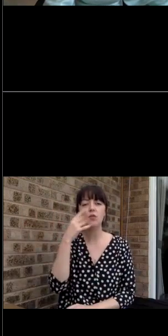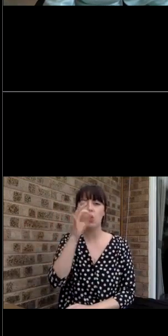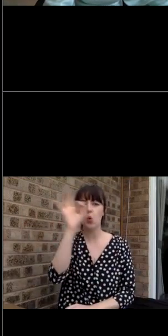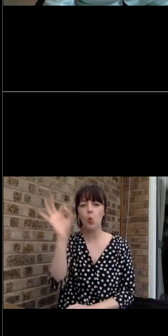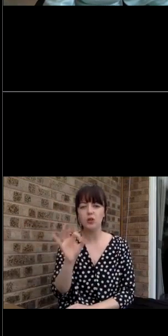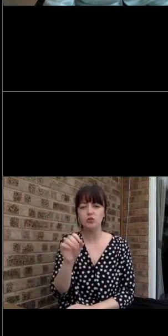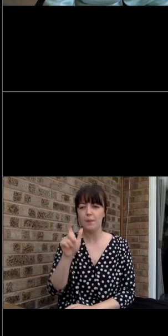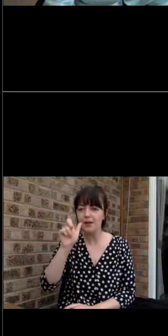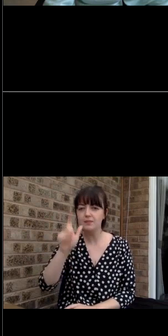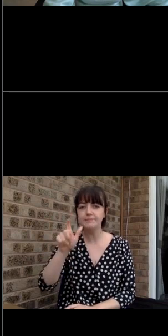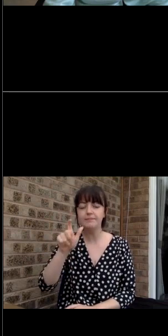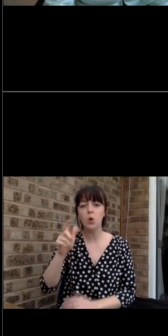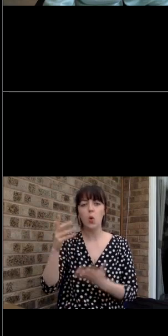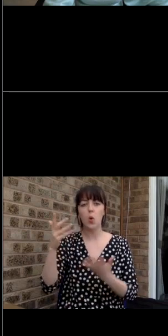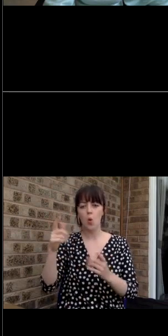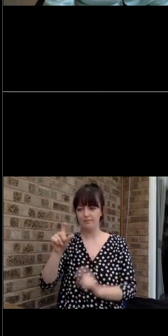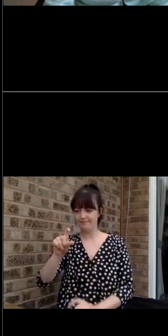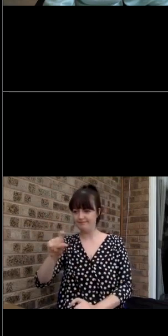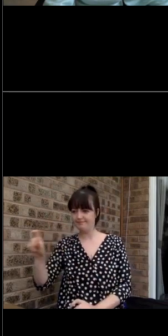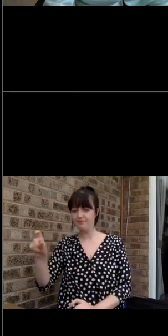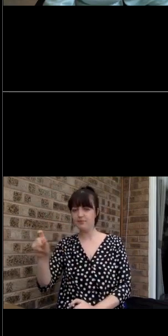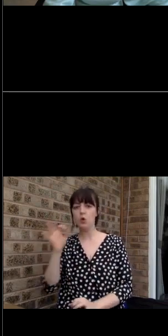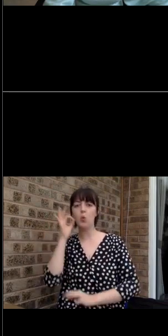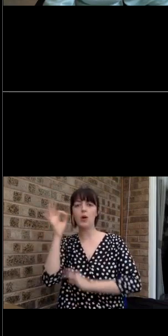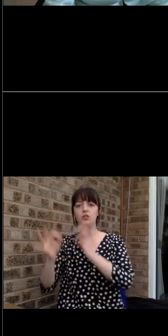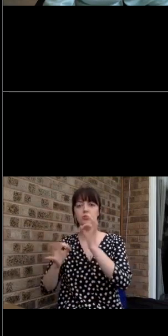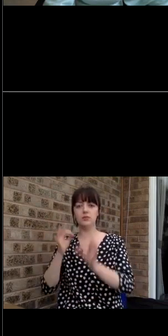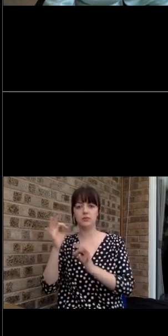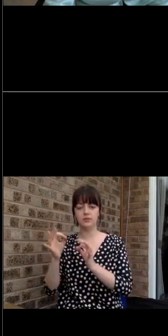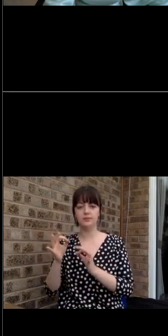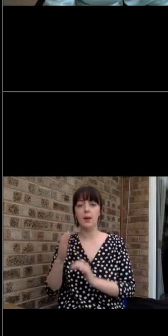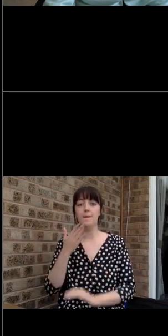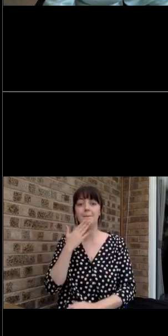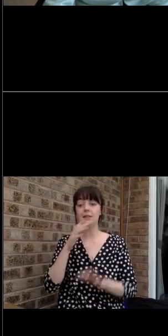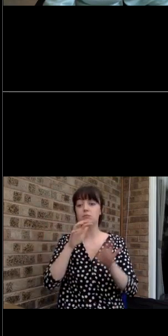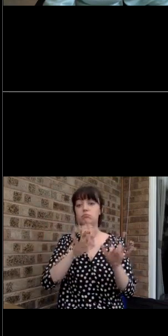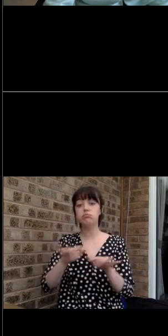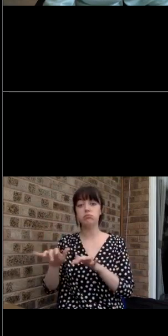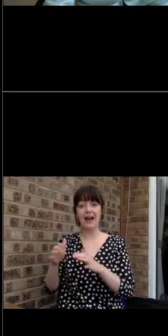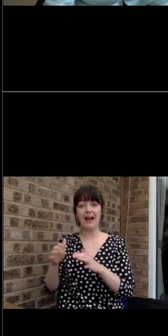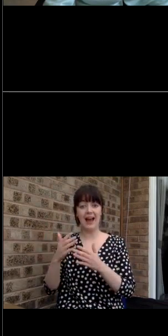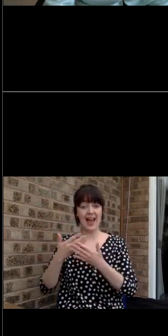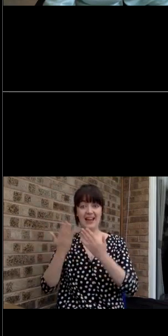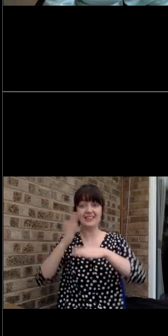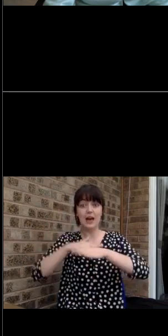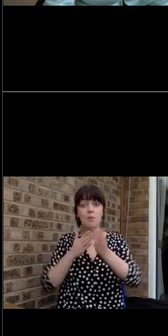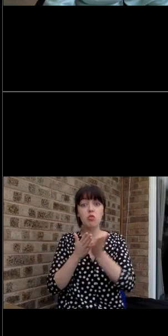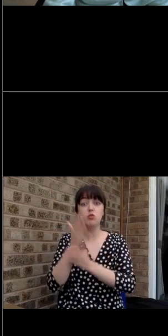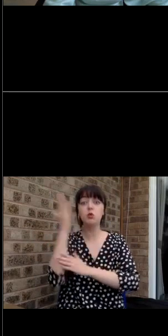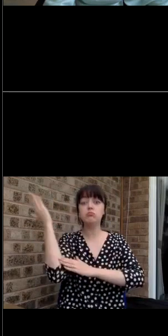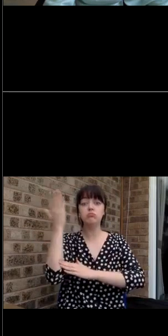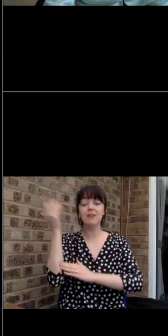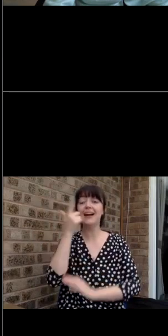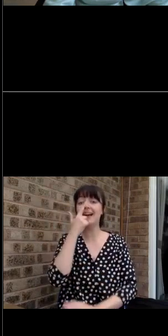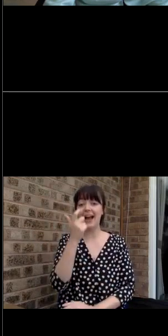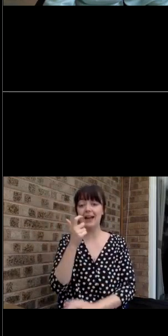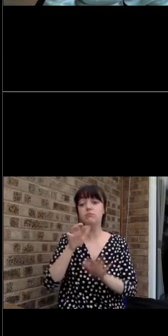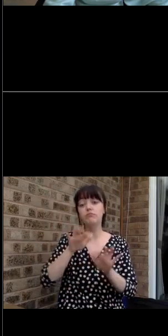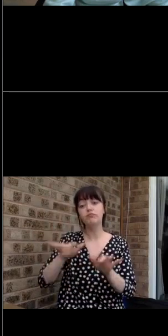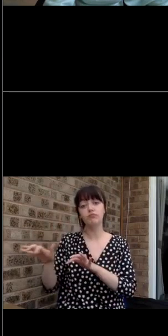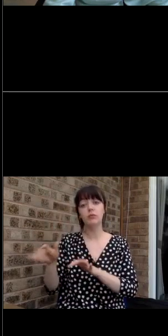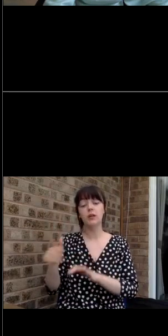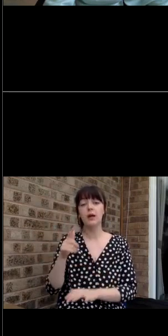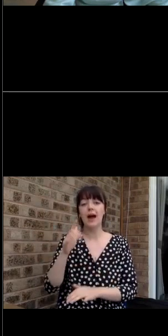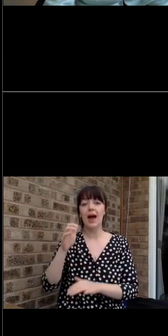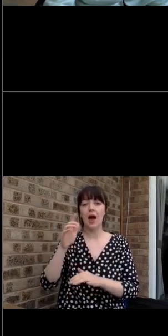field that just says questions. You can then type in your question at any point during today's webinar. We'll be getting to your